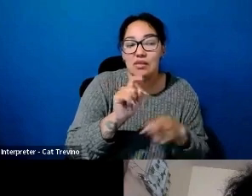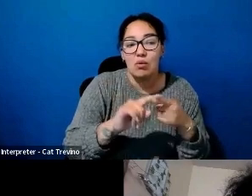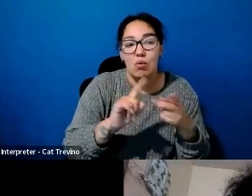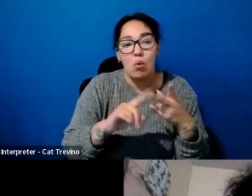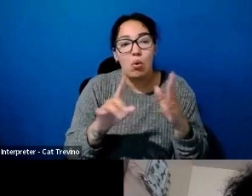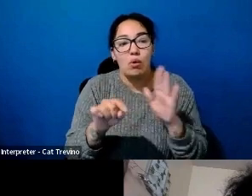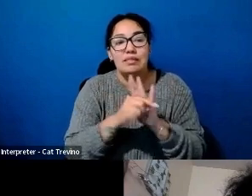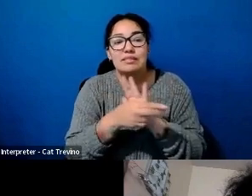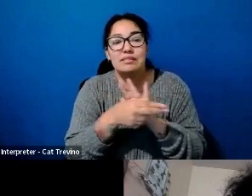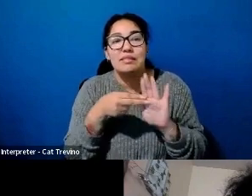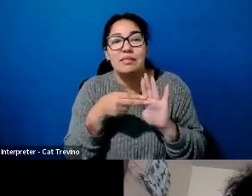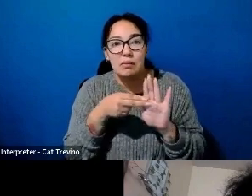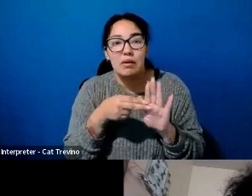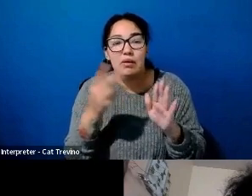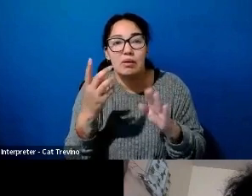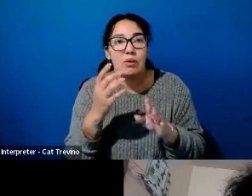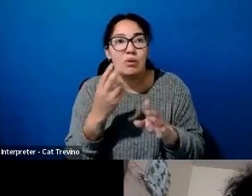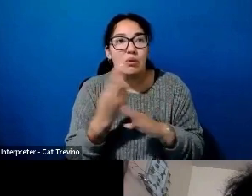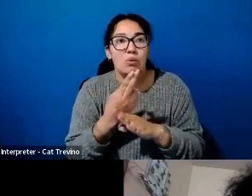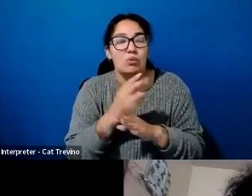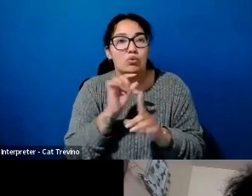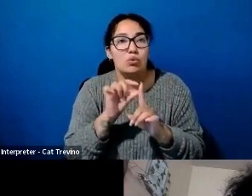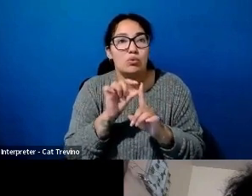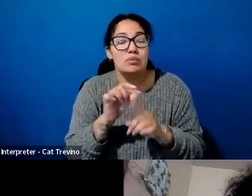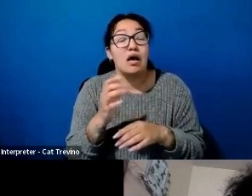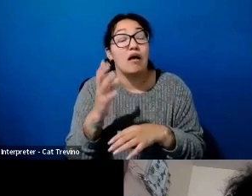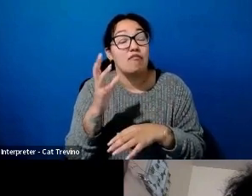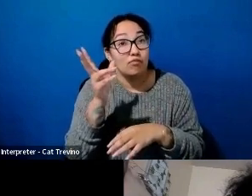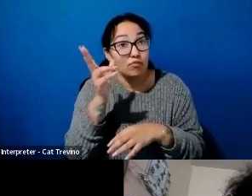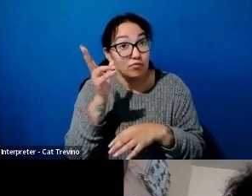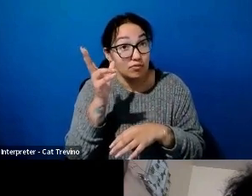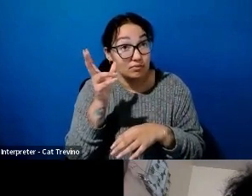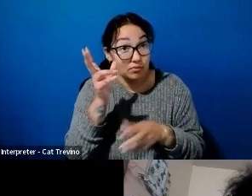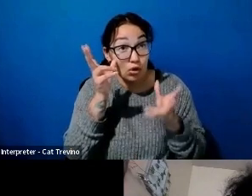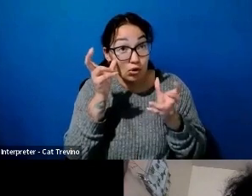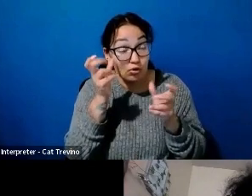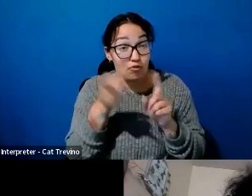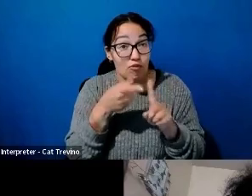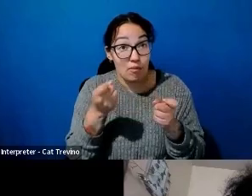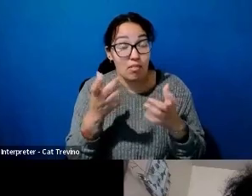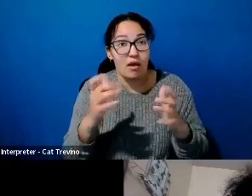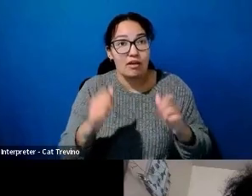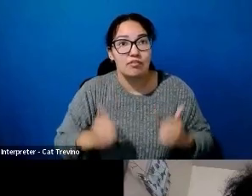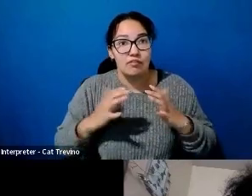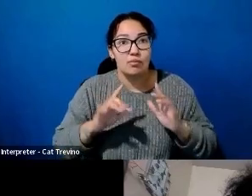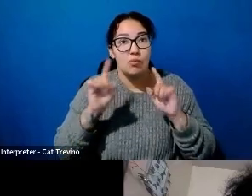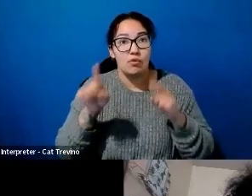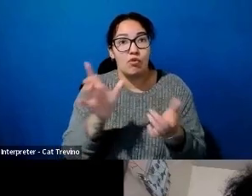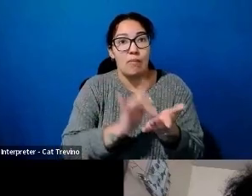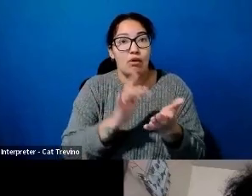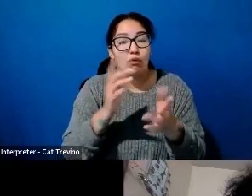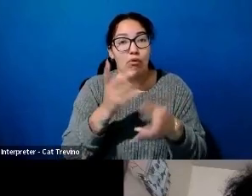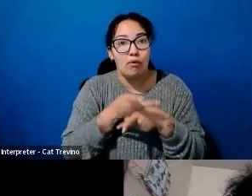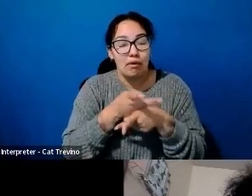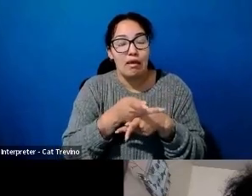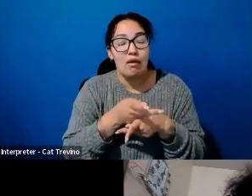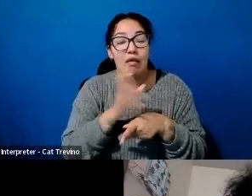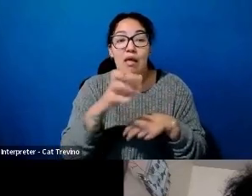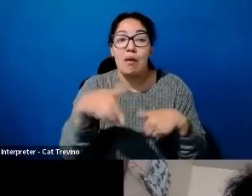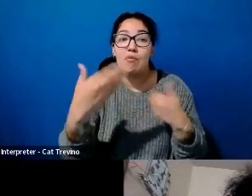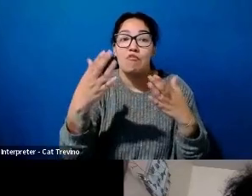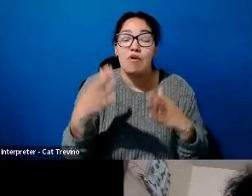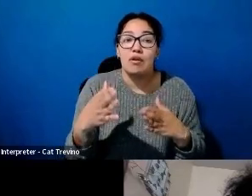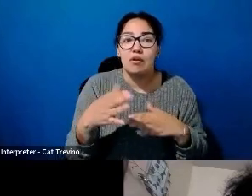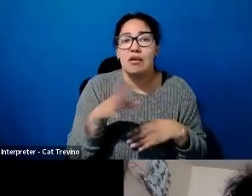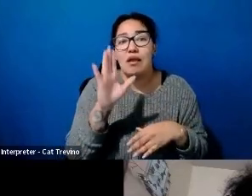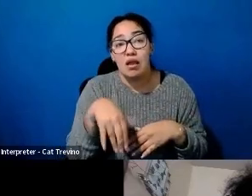terms. I have heard from a lot of survivors that when they went for medical care, that the provider would say,